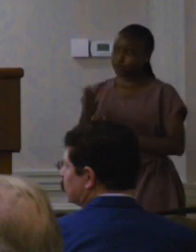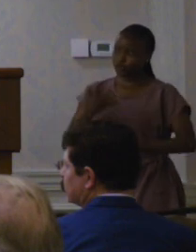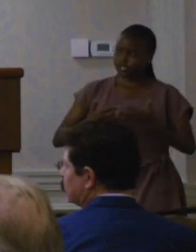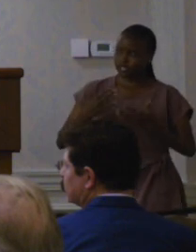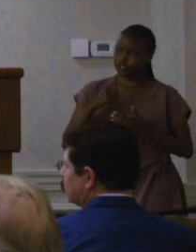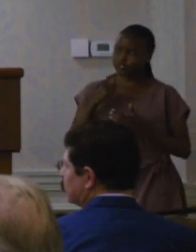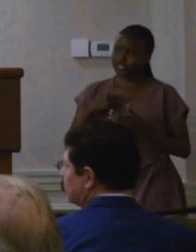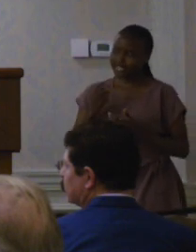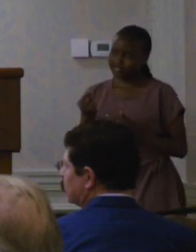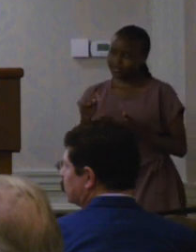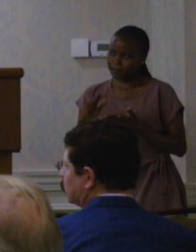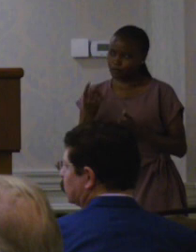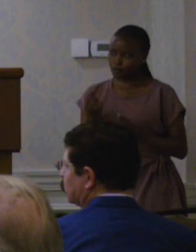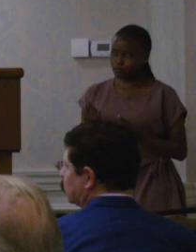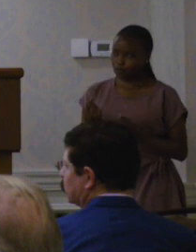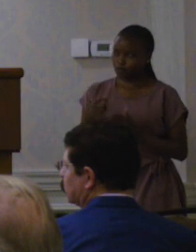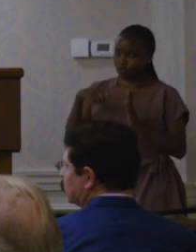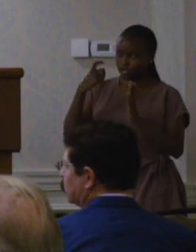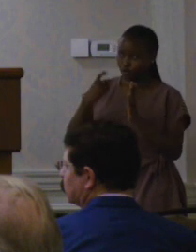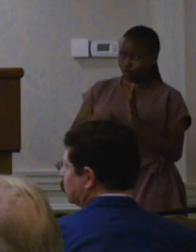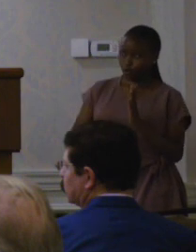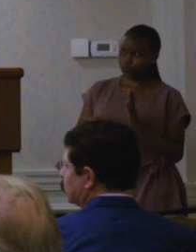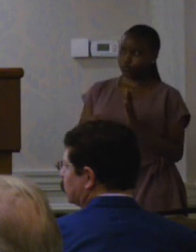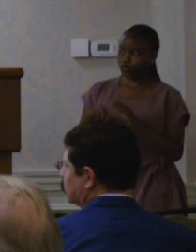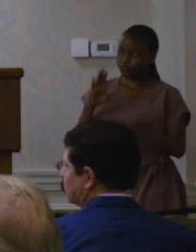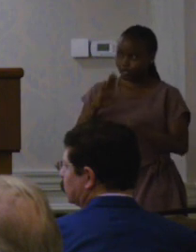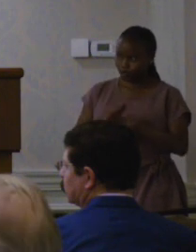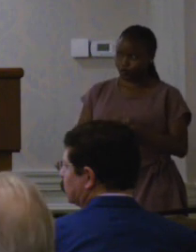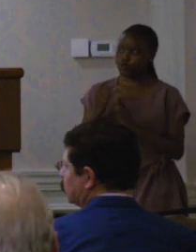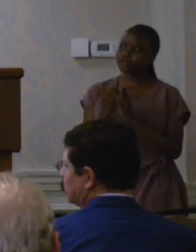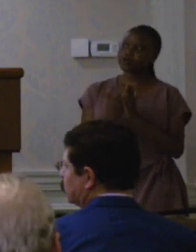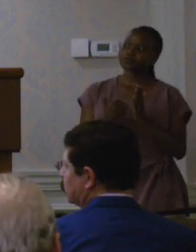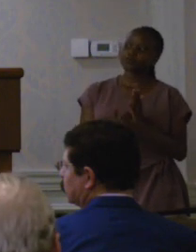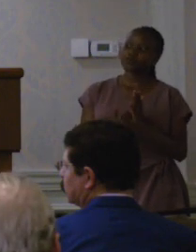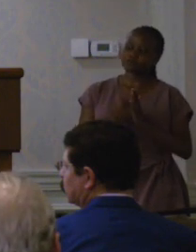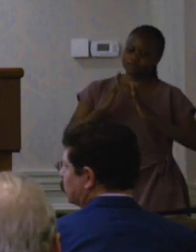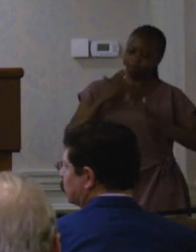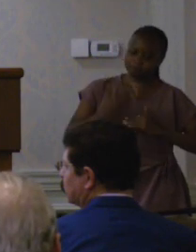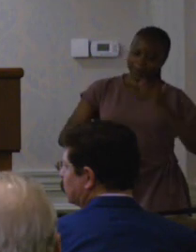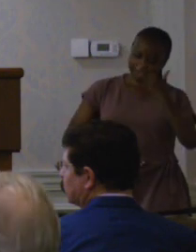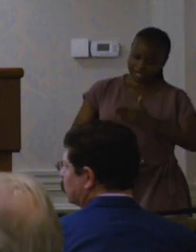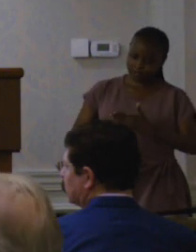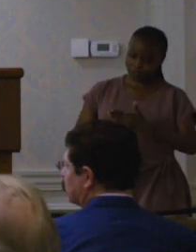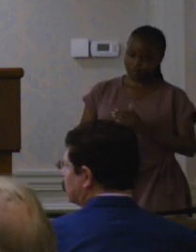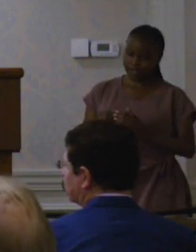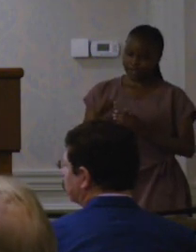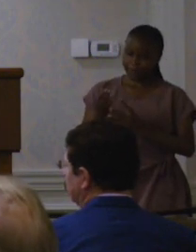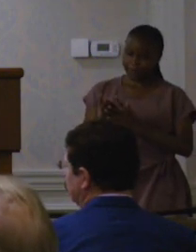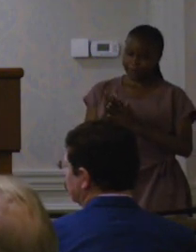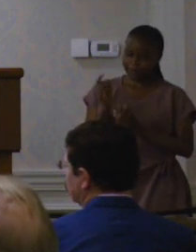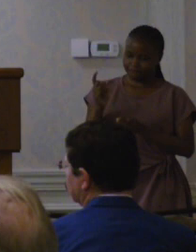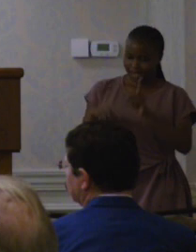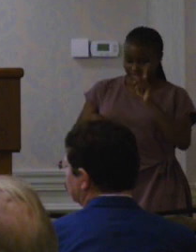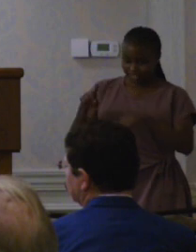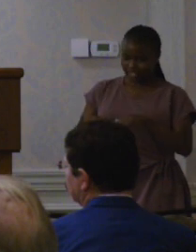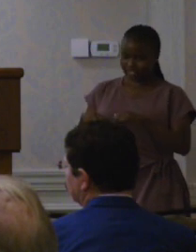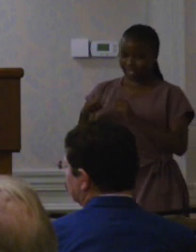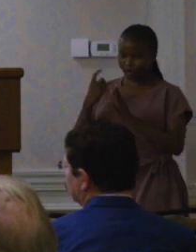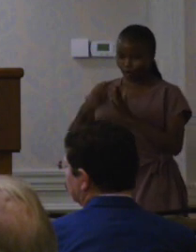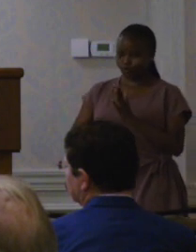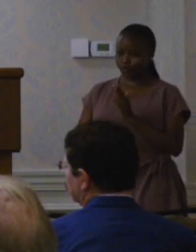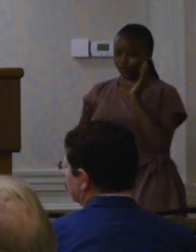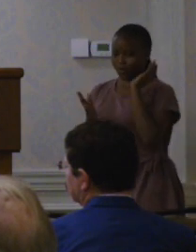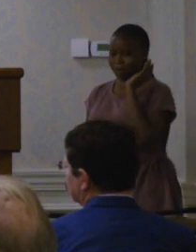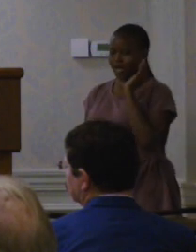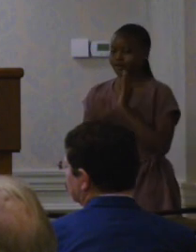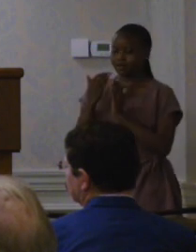more? I mean, what would be the cost of the good programs per person versus the cost of the, between quotes, bad programs? And